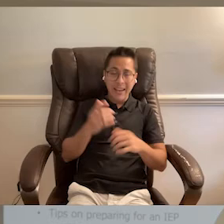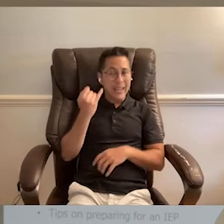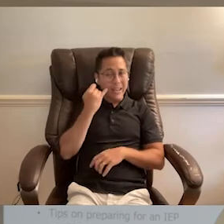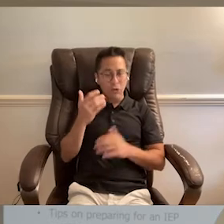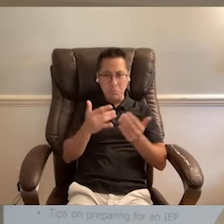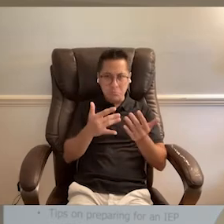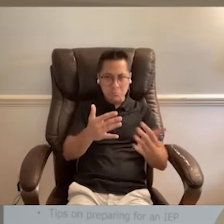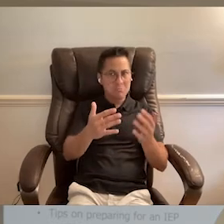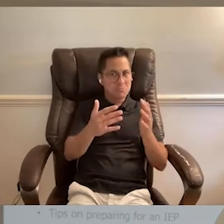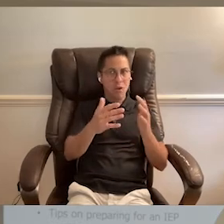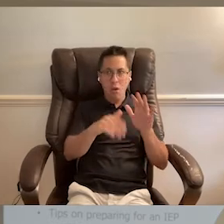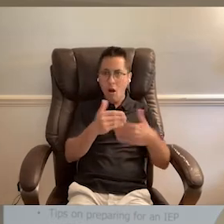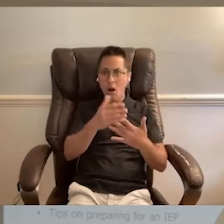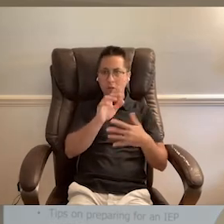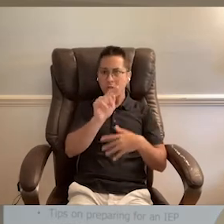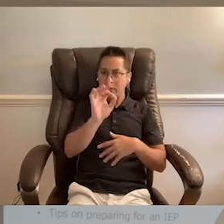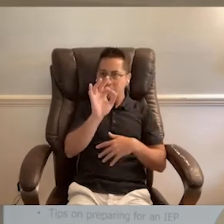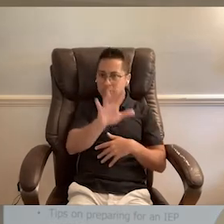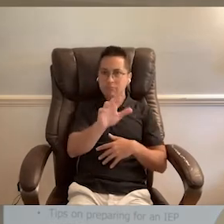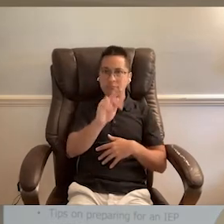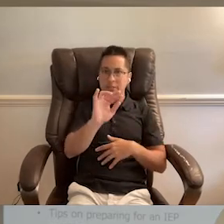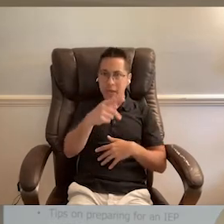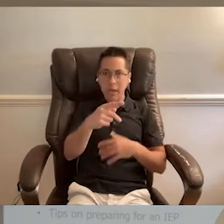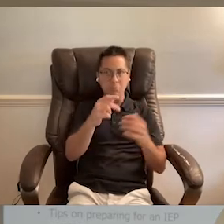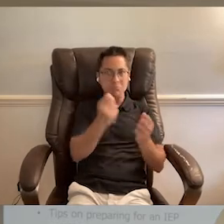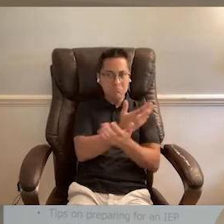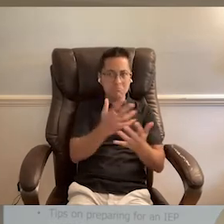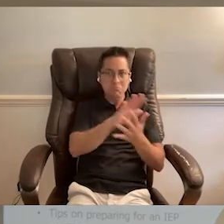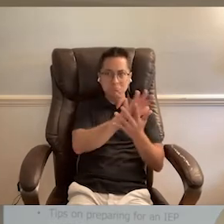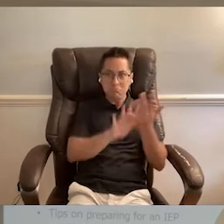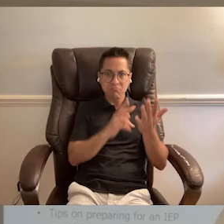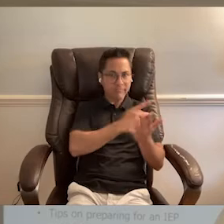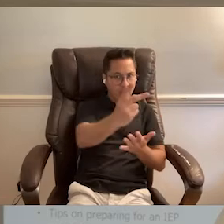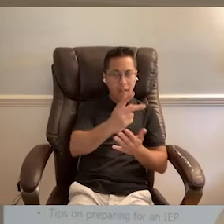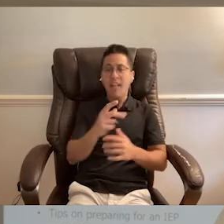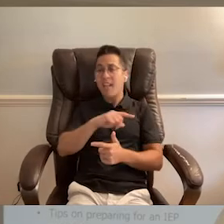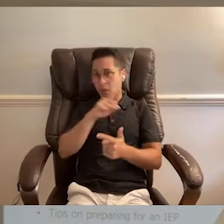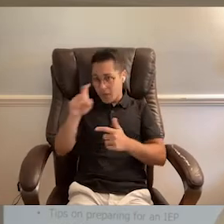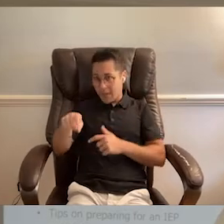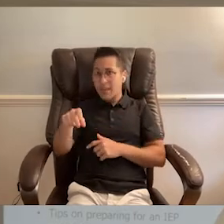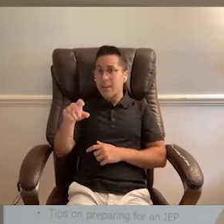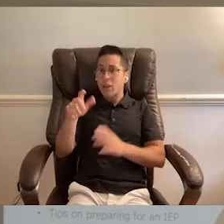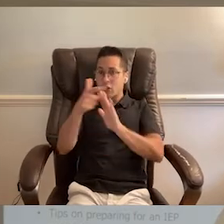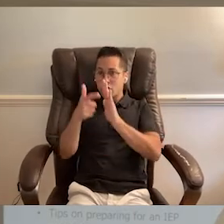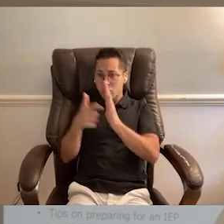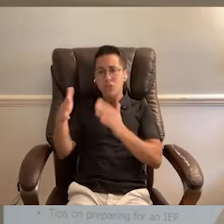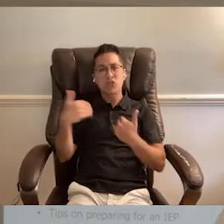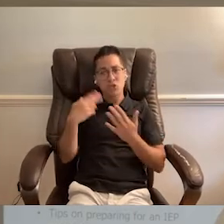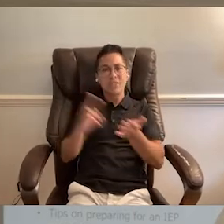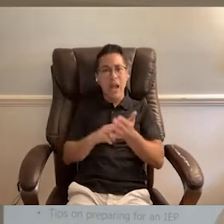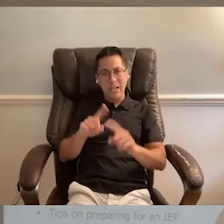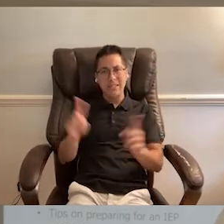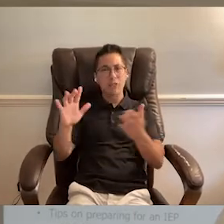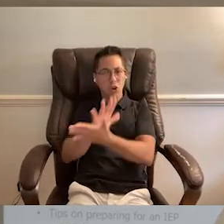and everything we know how to do, and we need attorneys, then you sign a different agreement with us and the attorneys get involved. We try